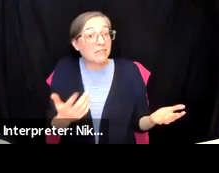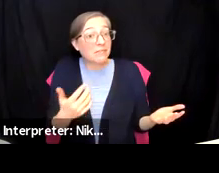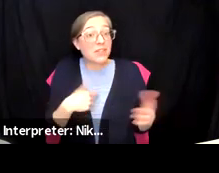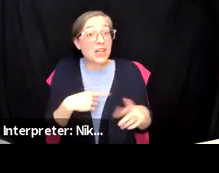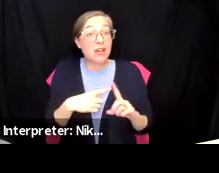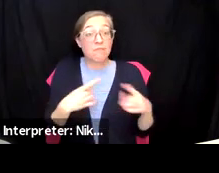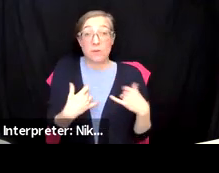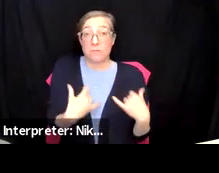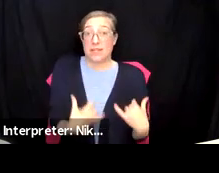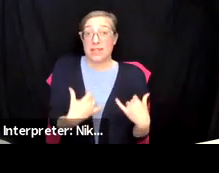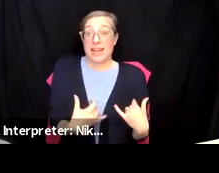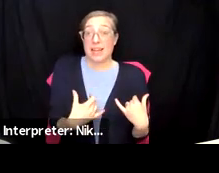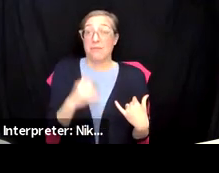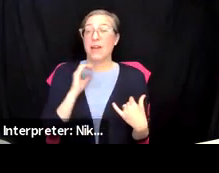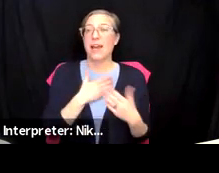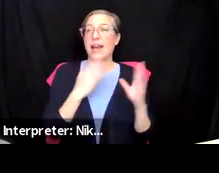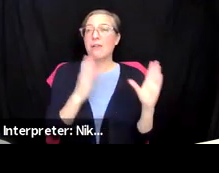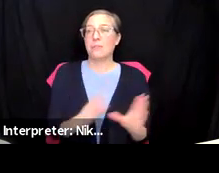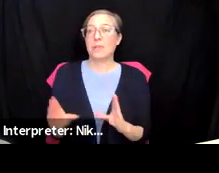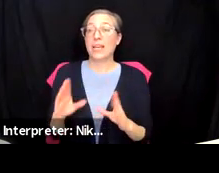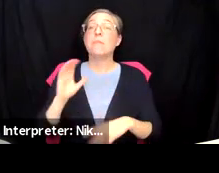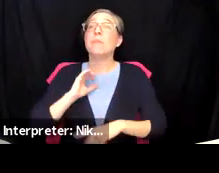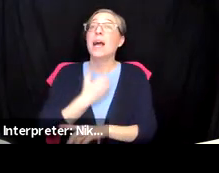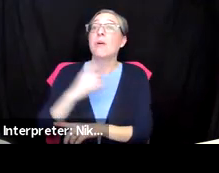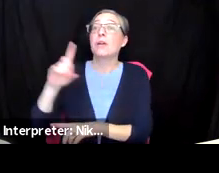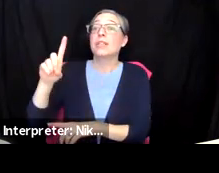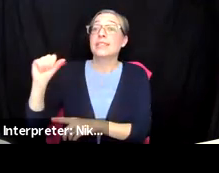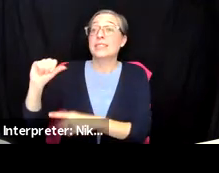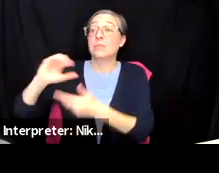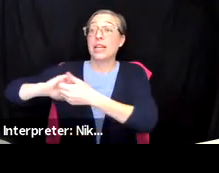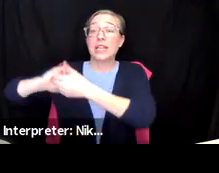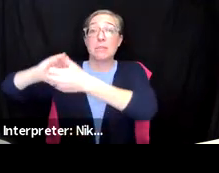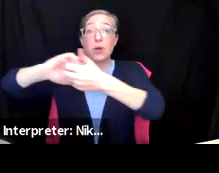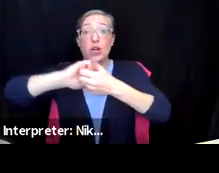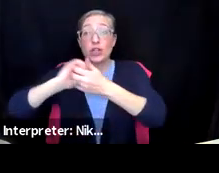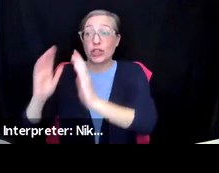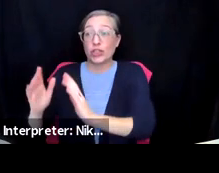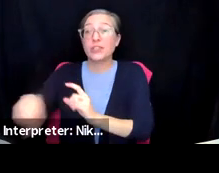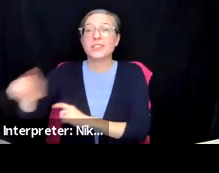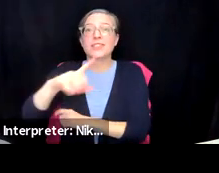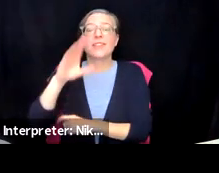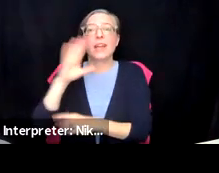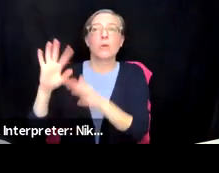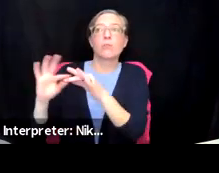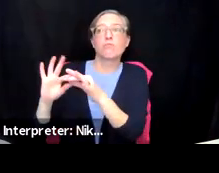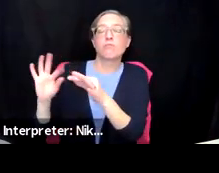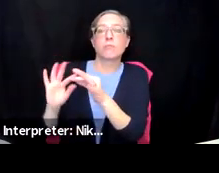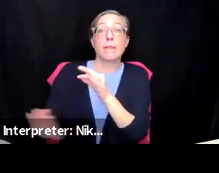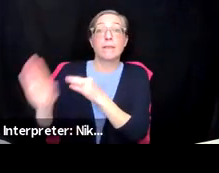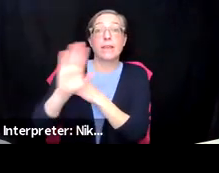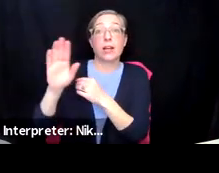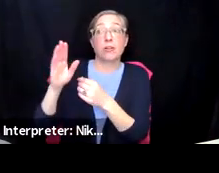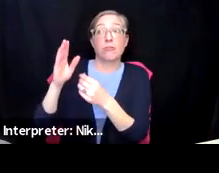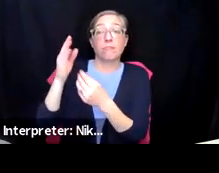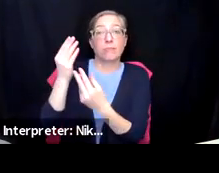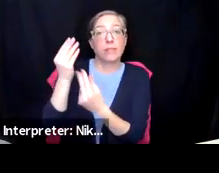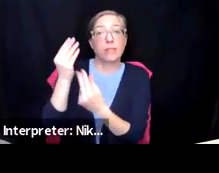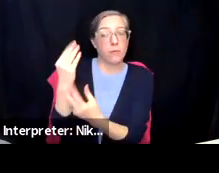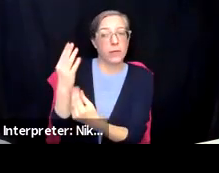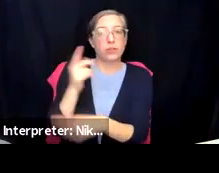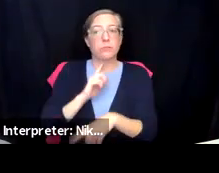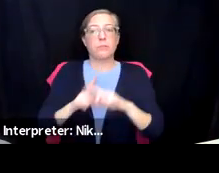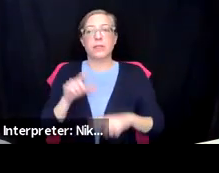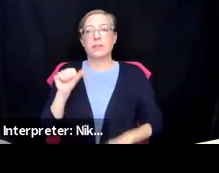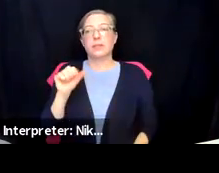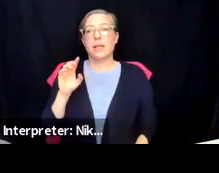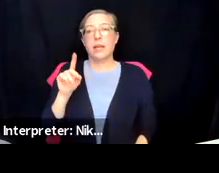partners help share their information, as well as Andrea representing the AAAs. And so